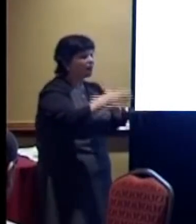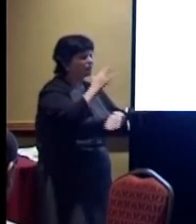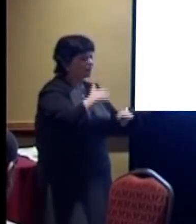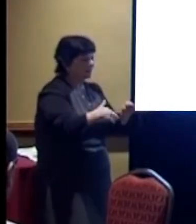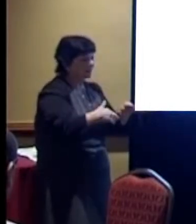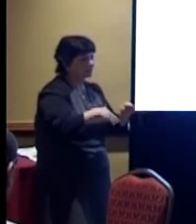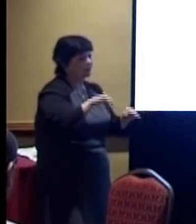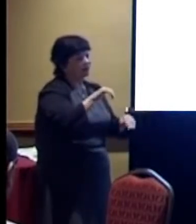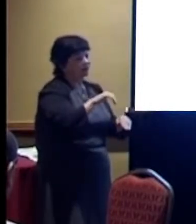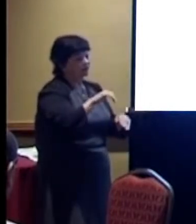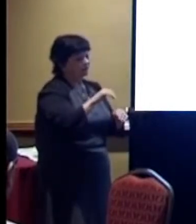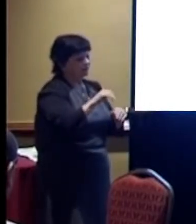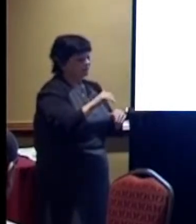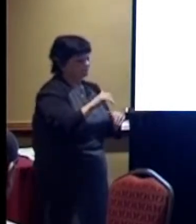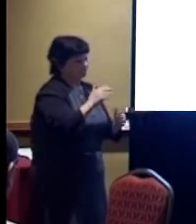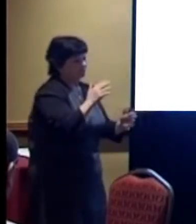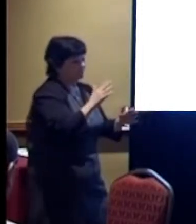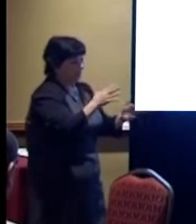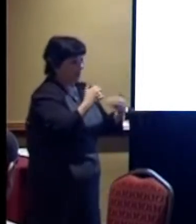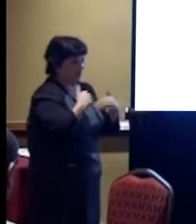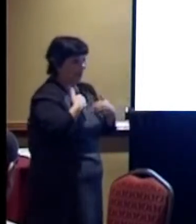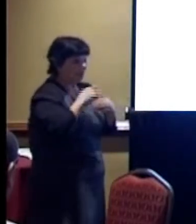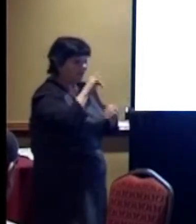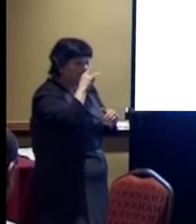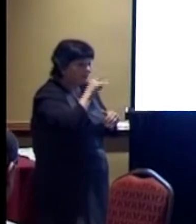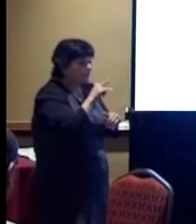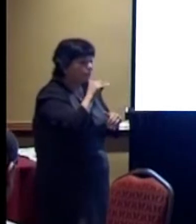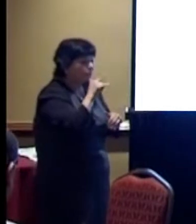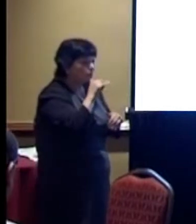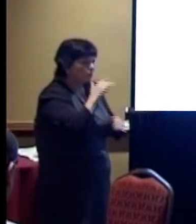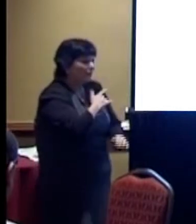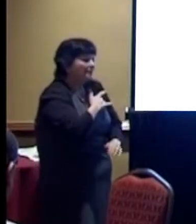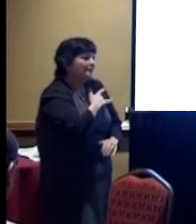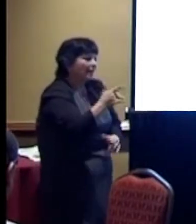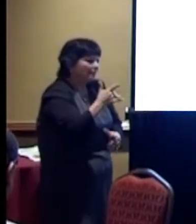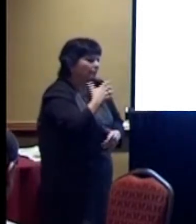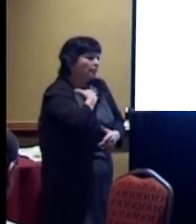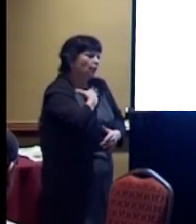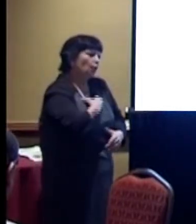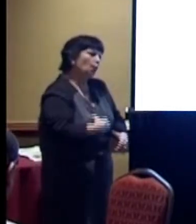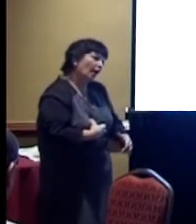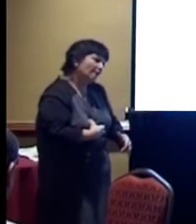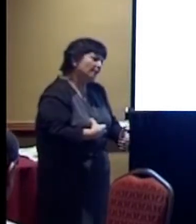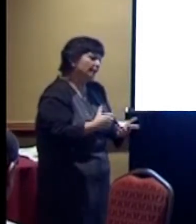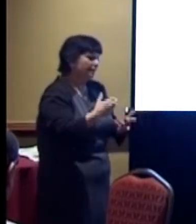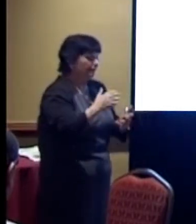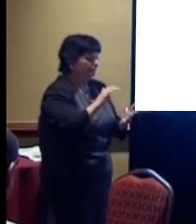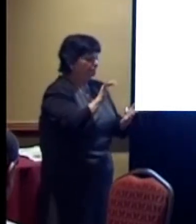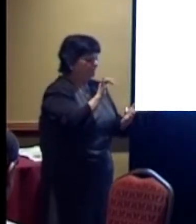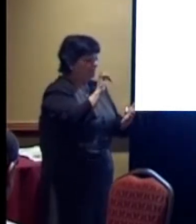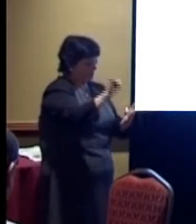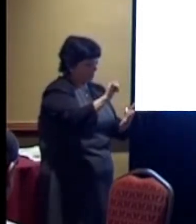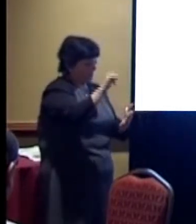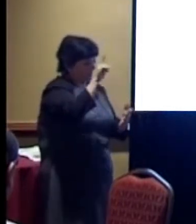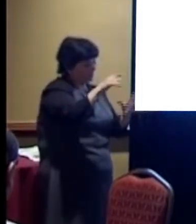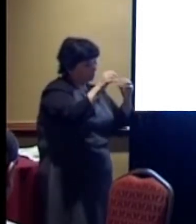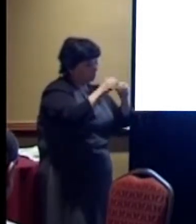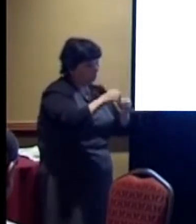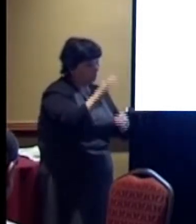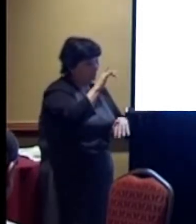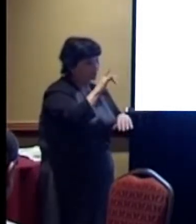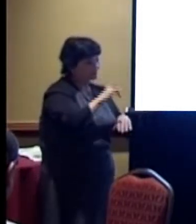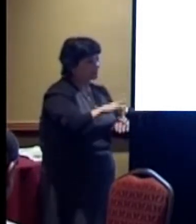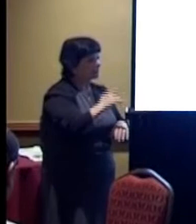hand, on the other side of that, we have kids who are sensory craving. And so they need more